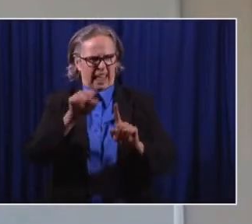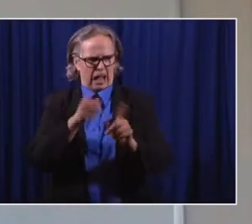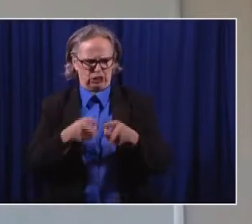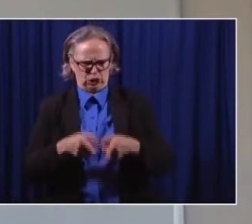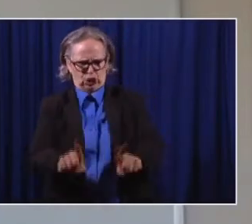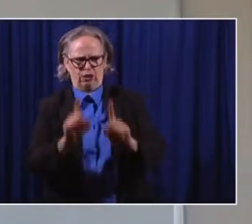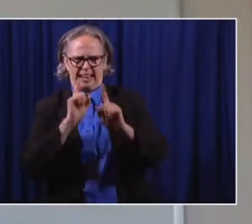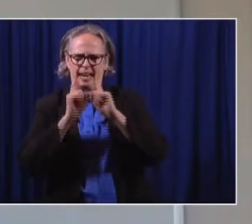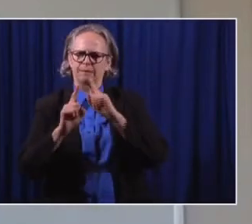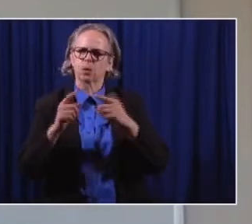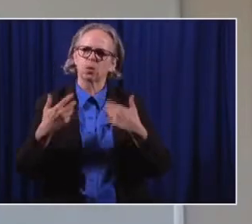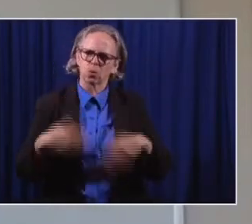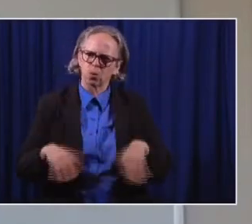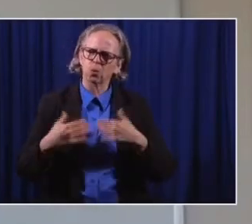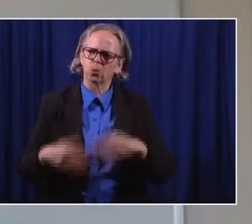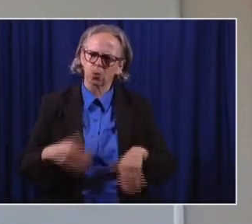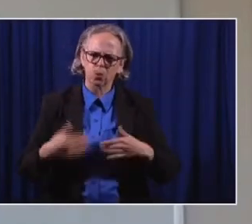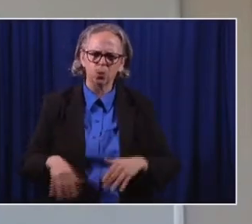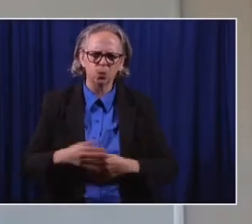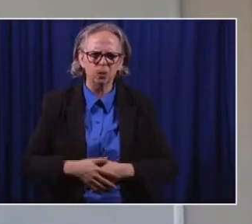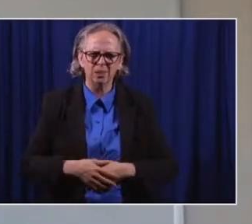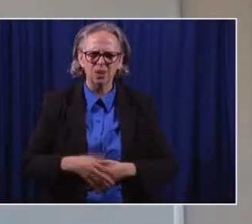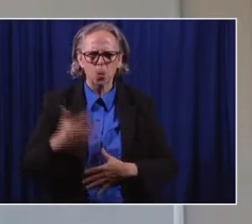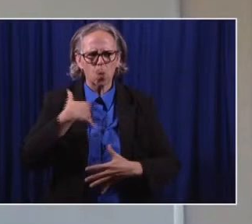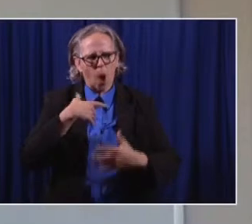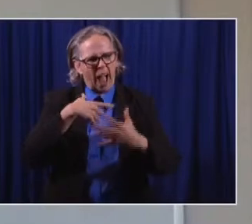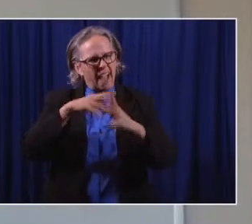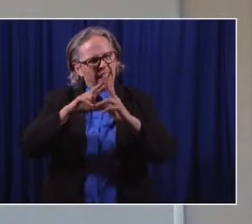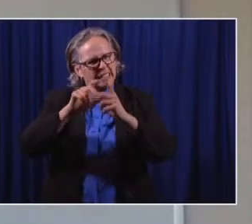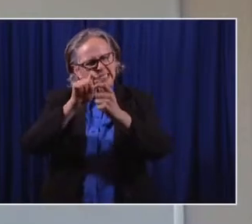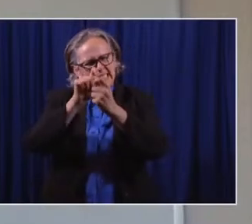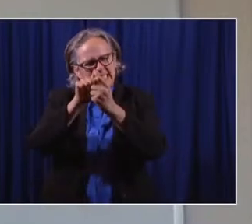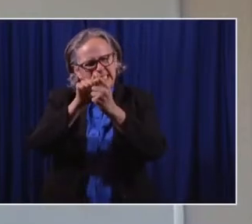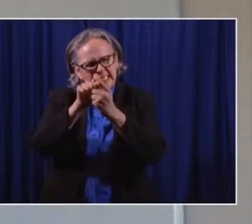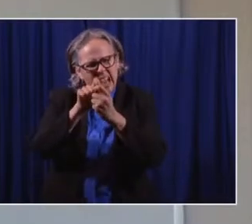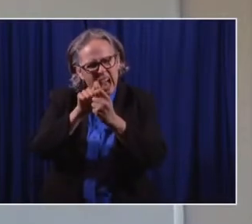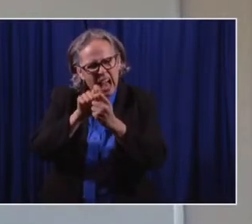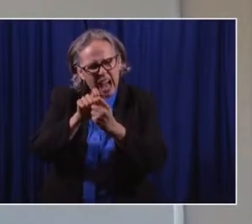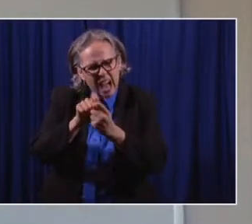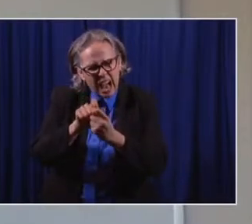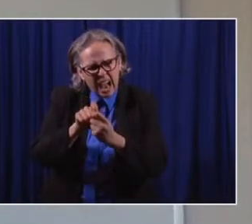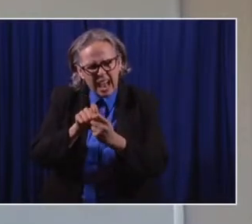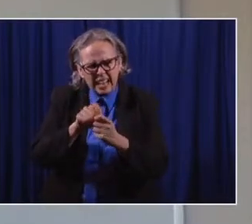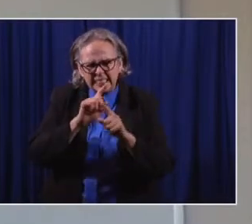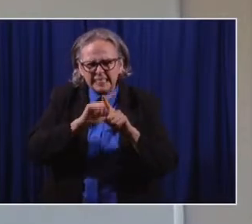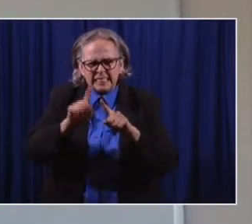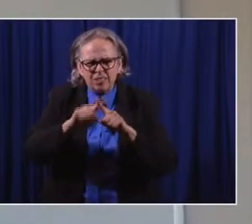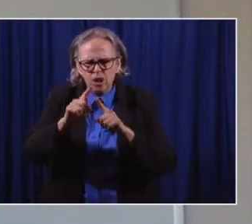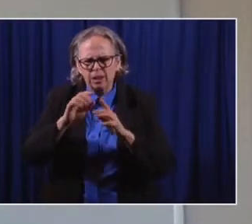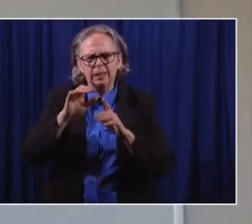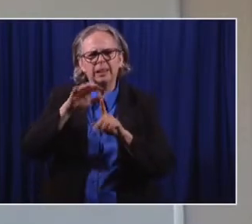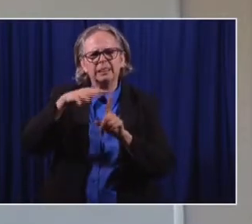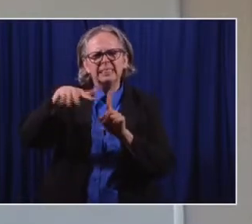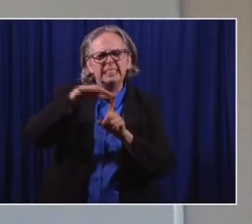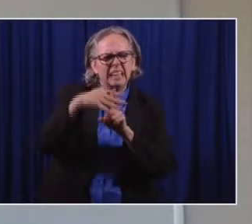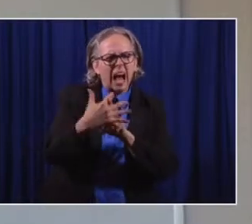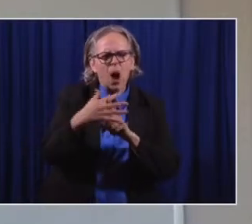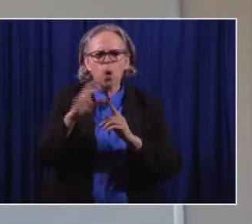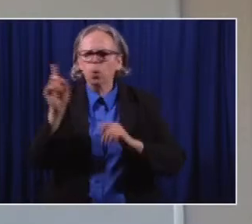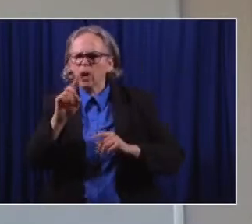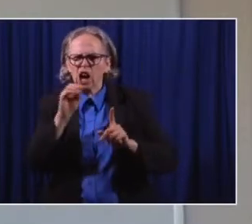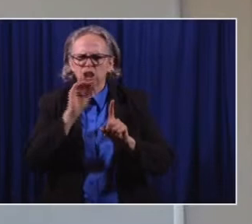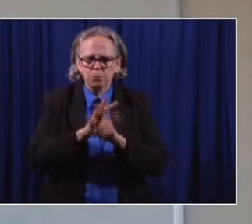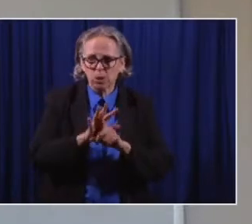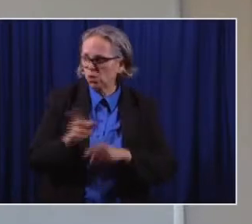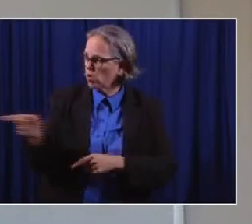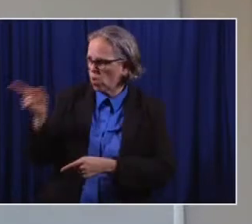to say, you got to get the details on all of these exposure settings. So that's exactly right. The length of time, whether or not